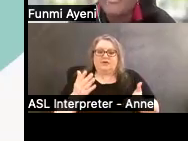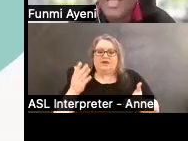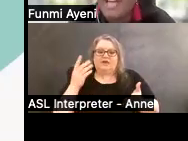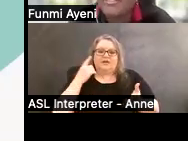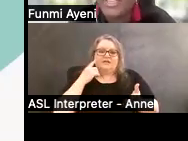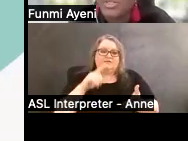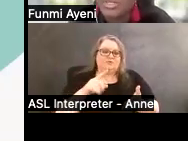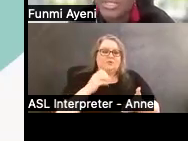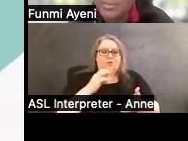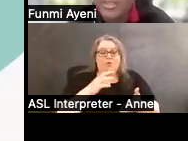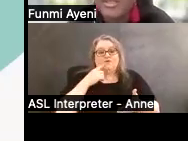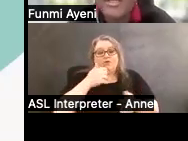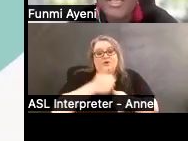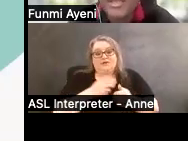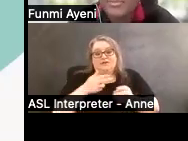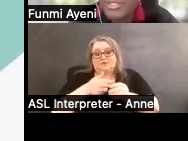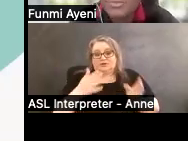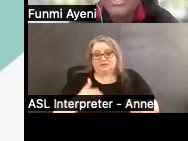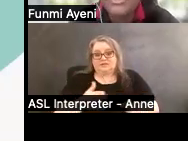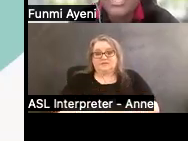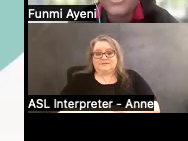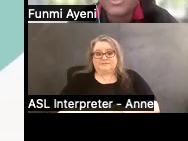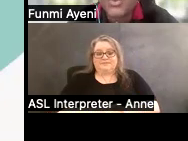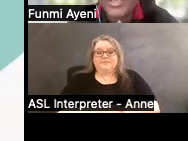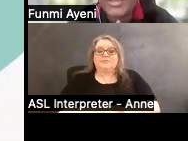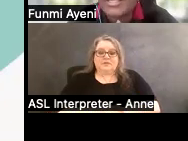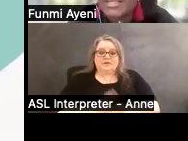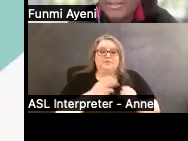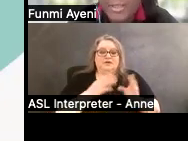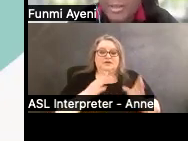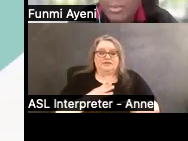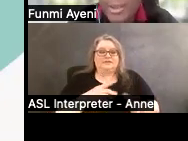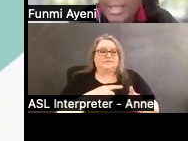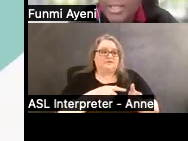or on behalf of each participant, participants received between